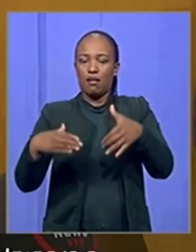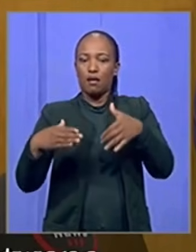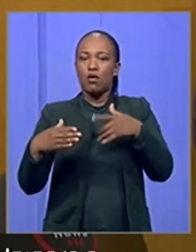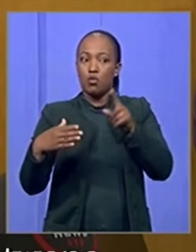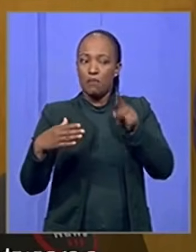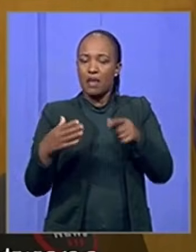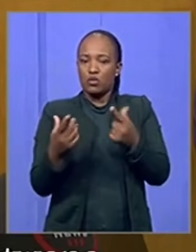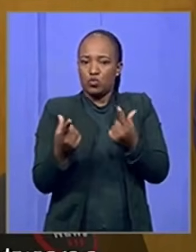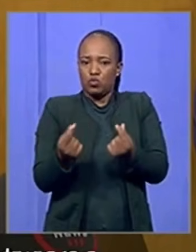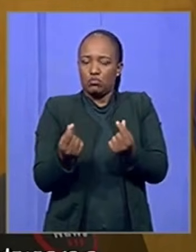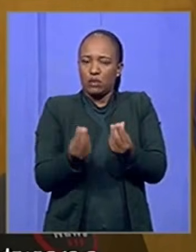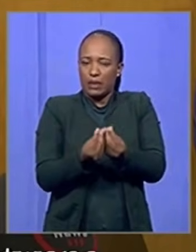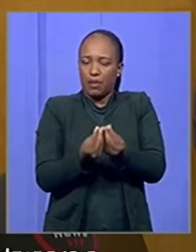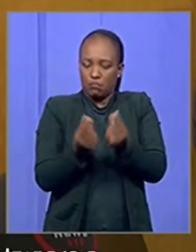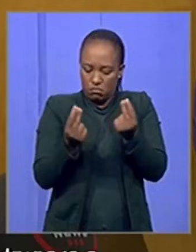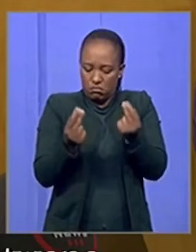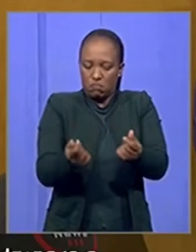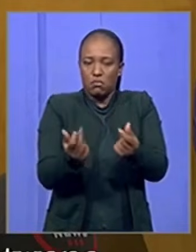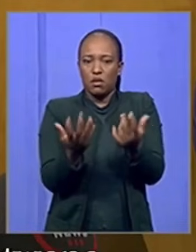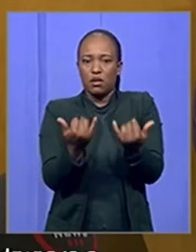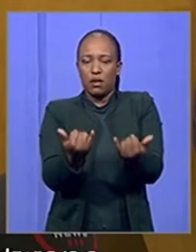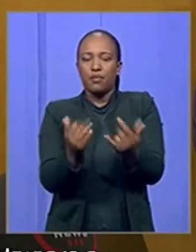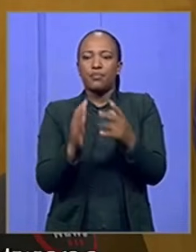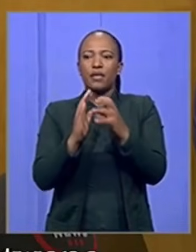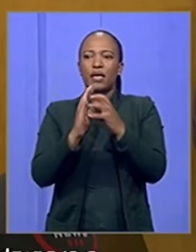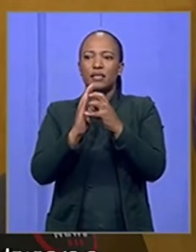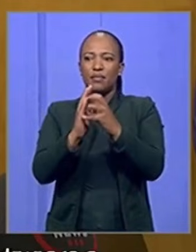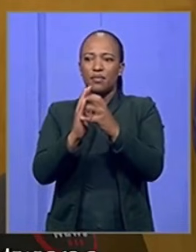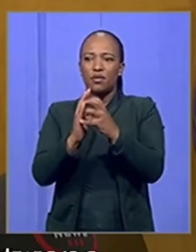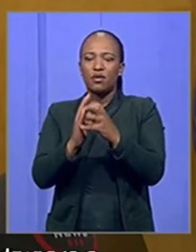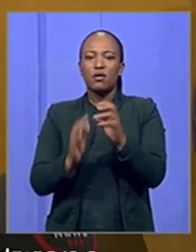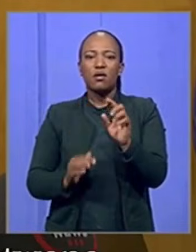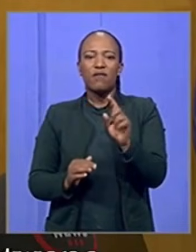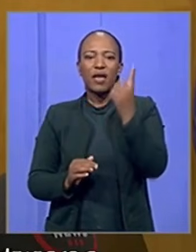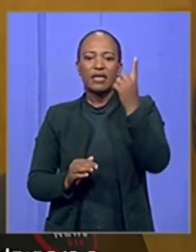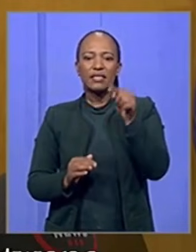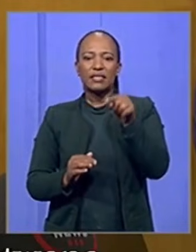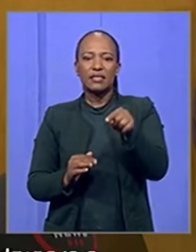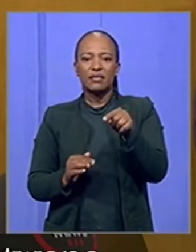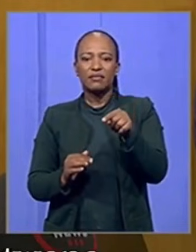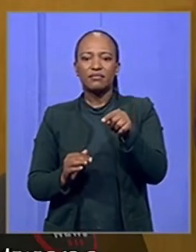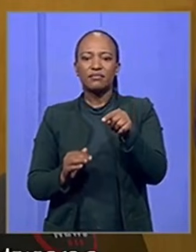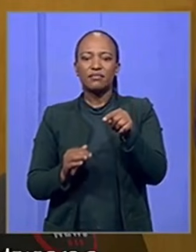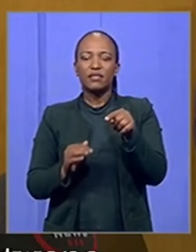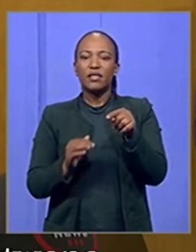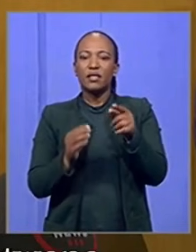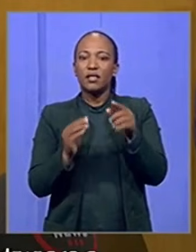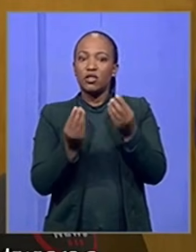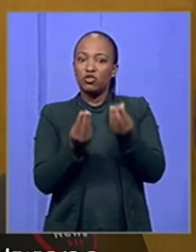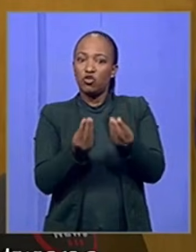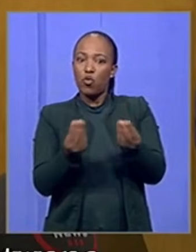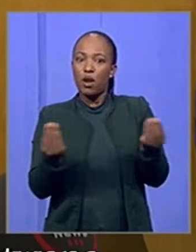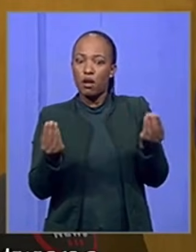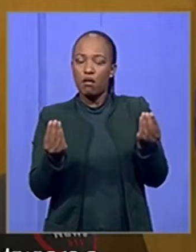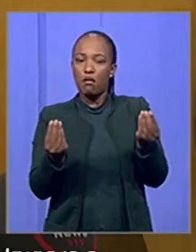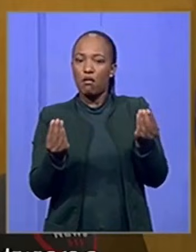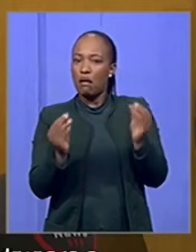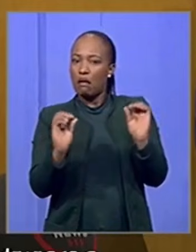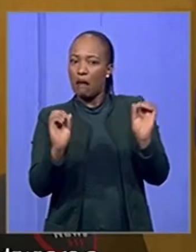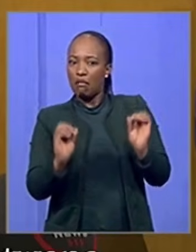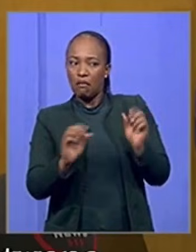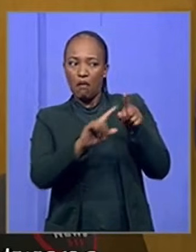immediately. For instance, the first detail is that the trip was not sanctioned by anyone in the higher office from the